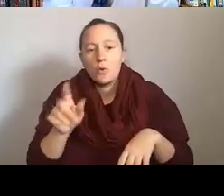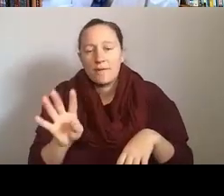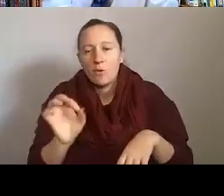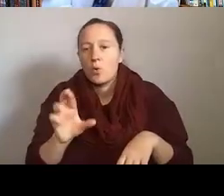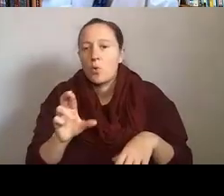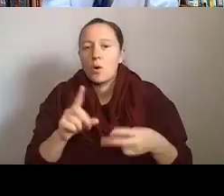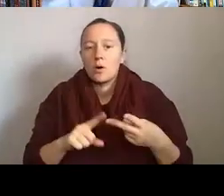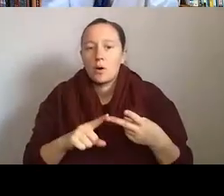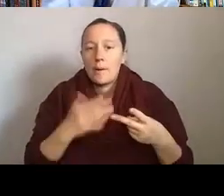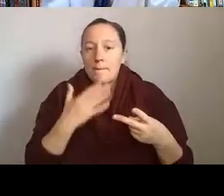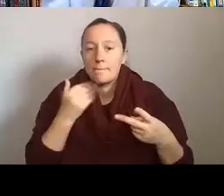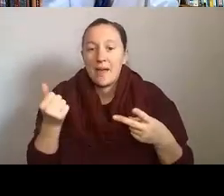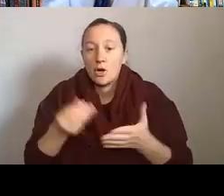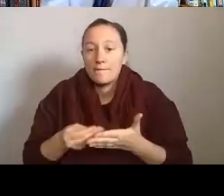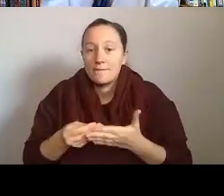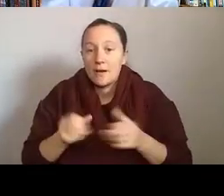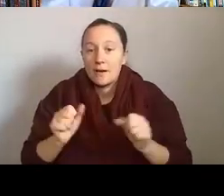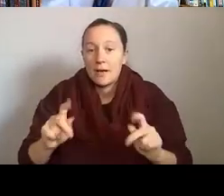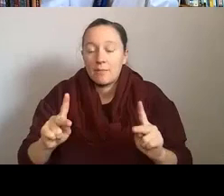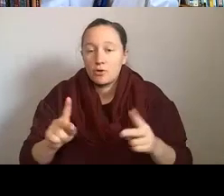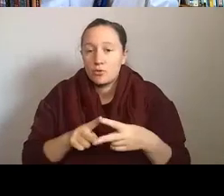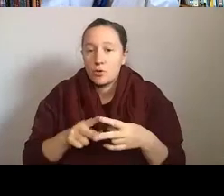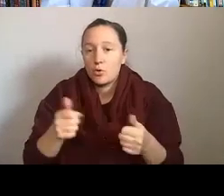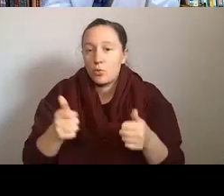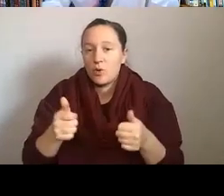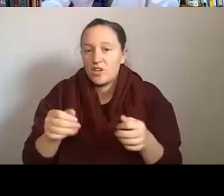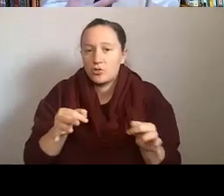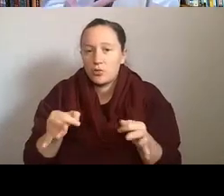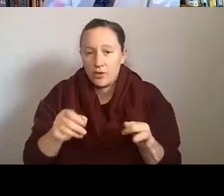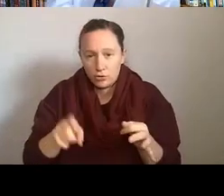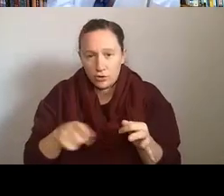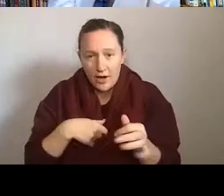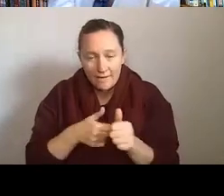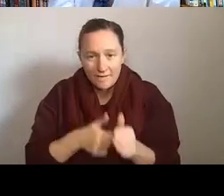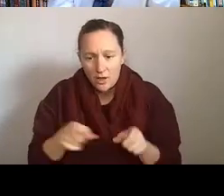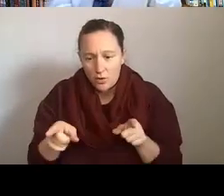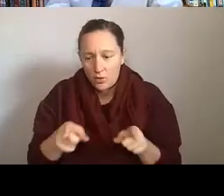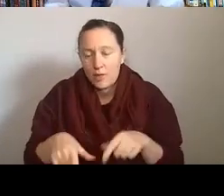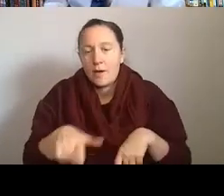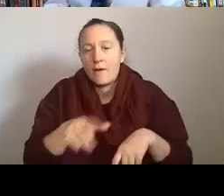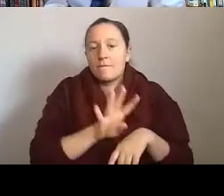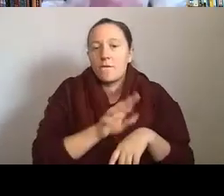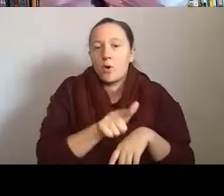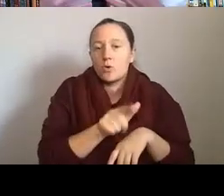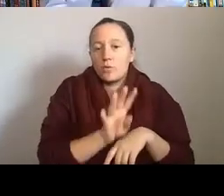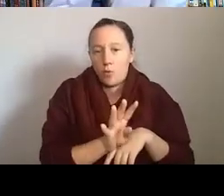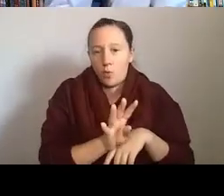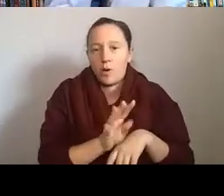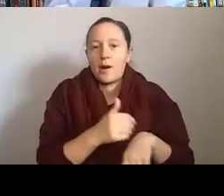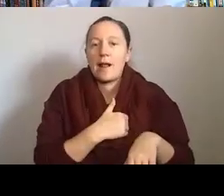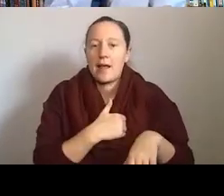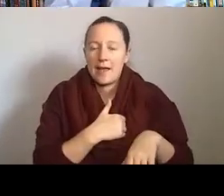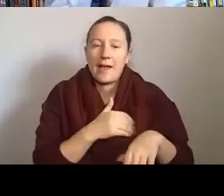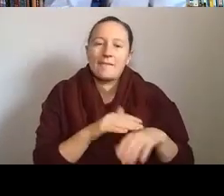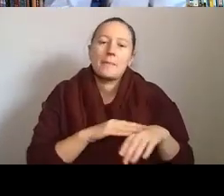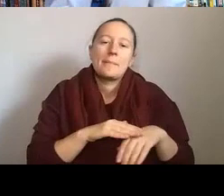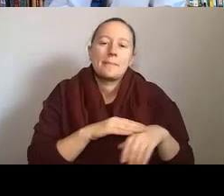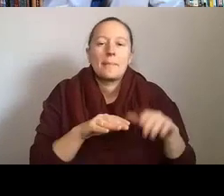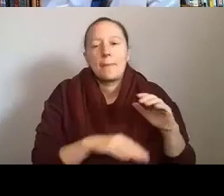the funding opportunity? The basic rule is that the 424 guide has kind of the basic